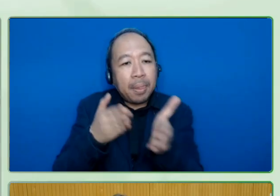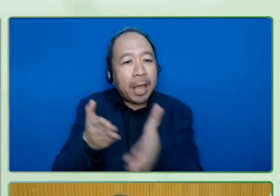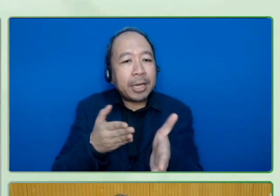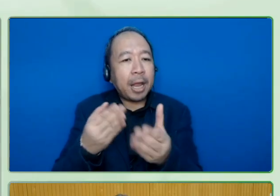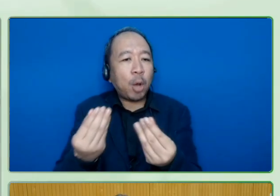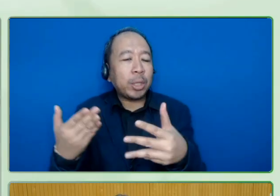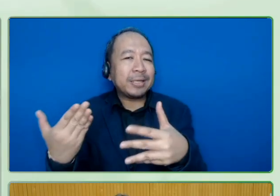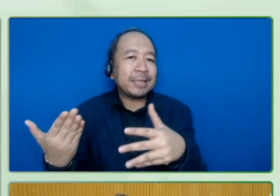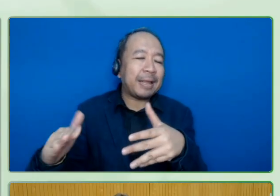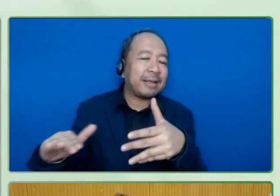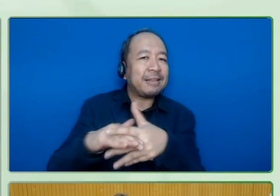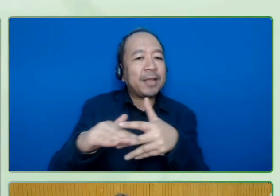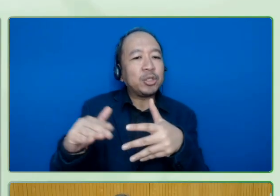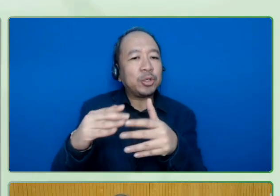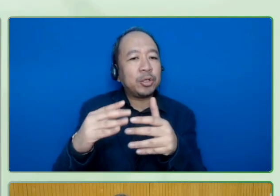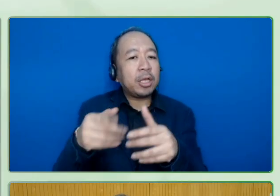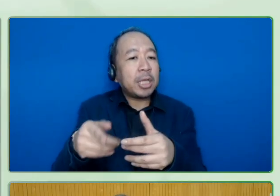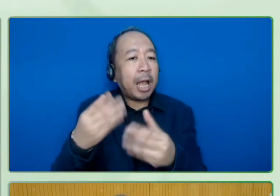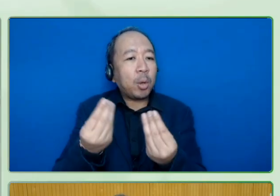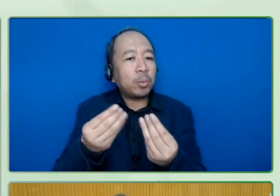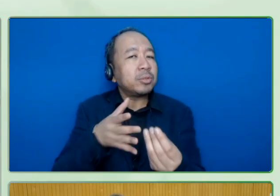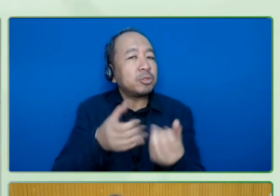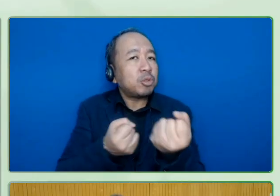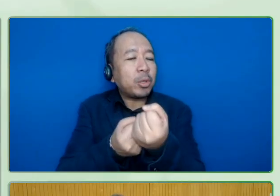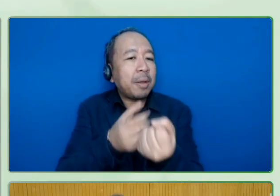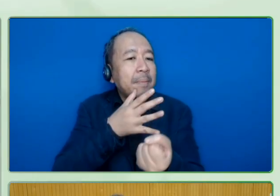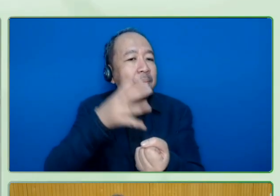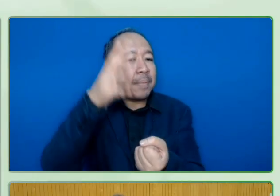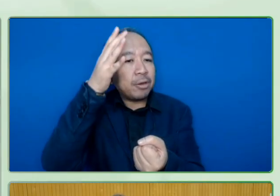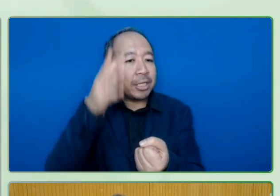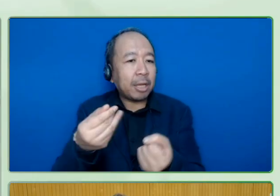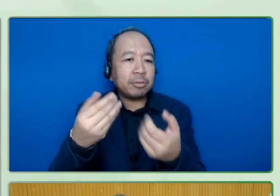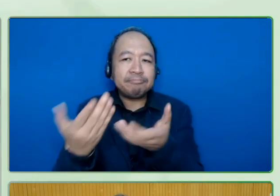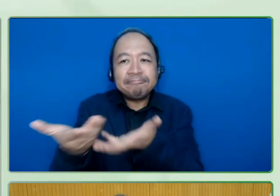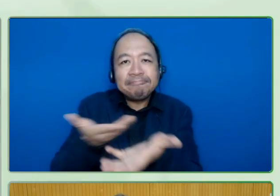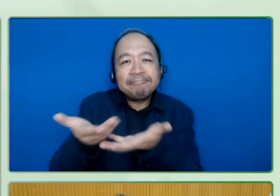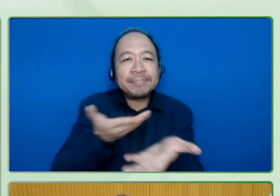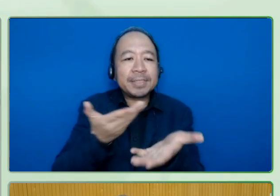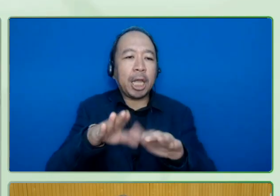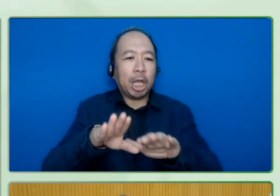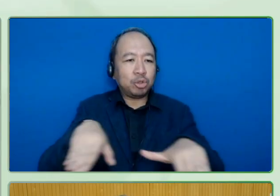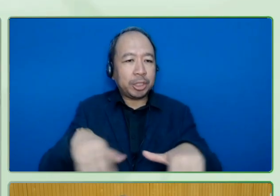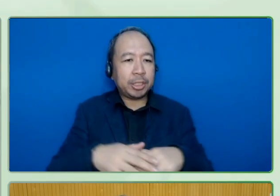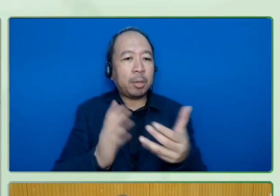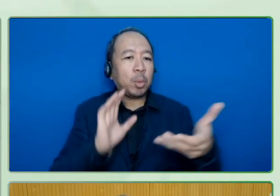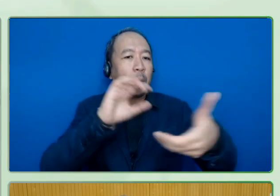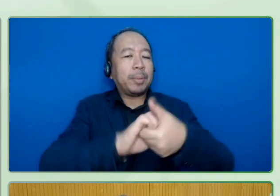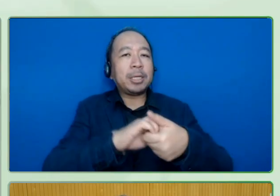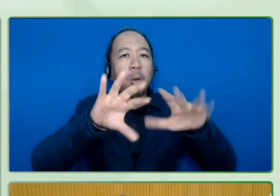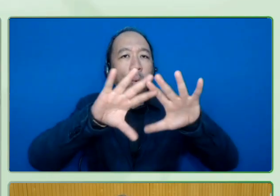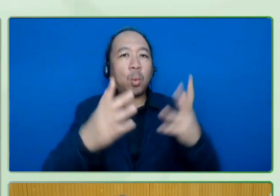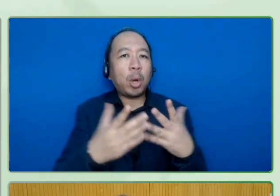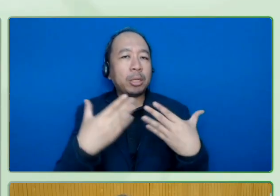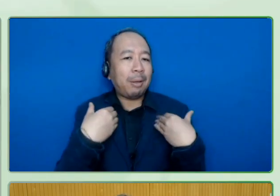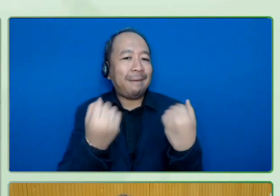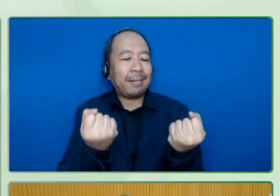their child. With the collaboration with the World Health Organization, I was able to conduct research in high and low-income